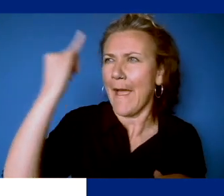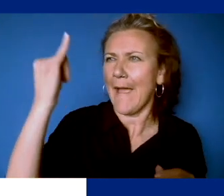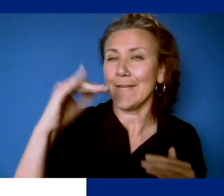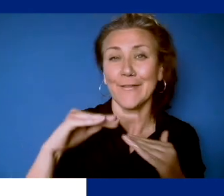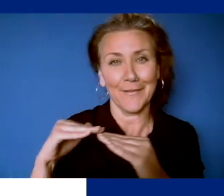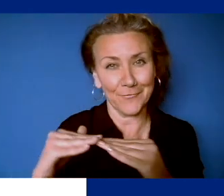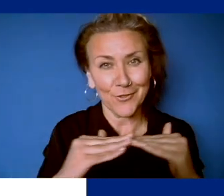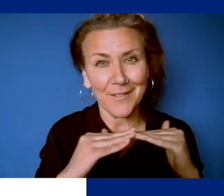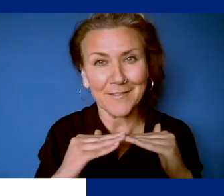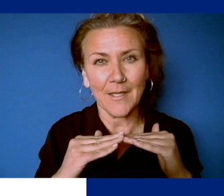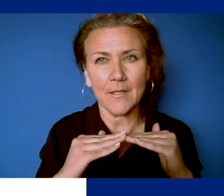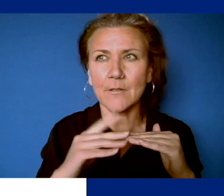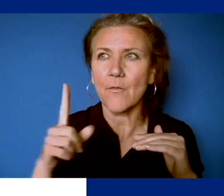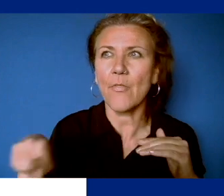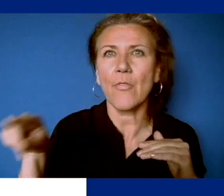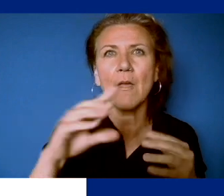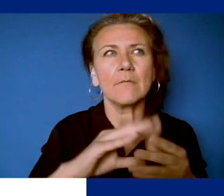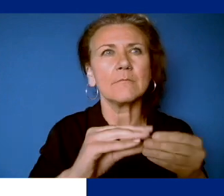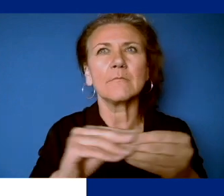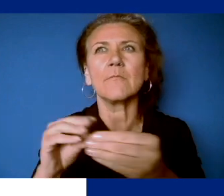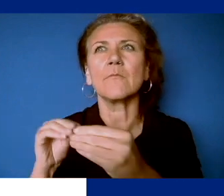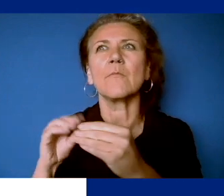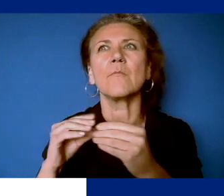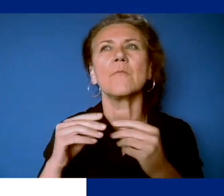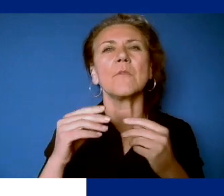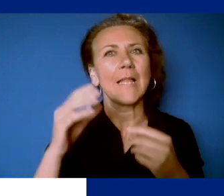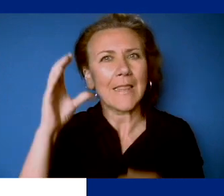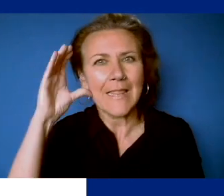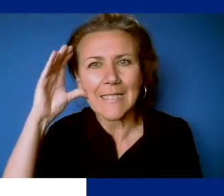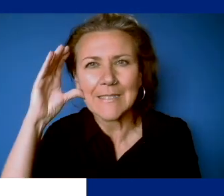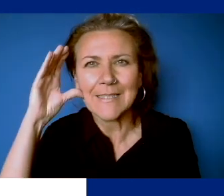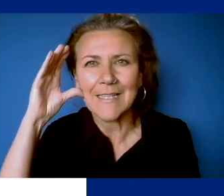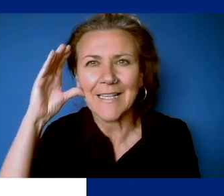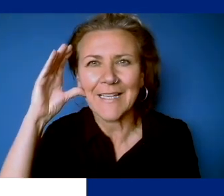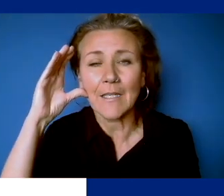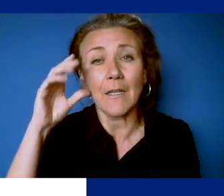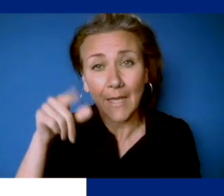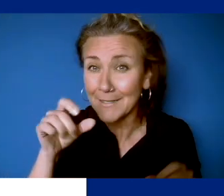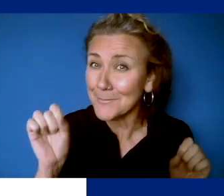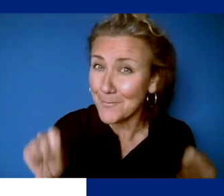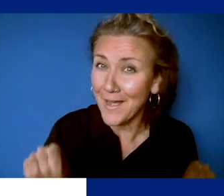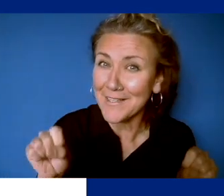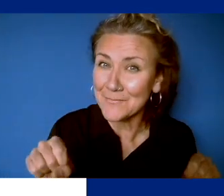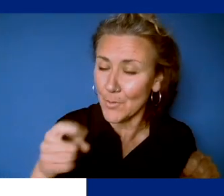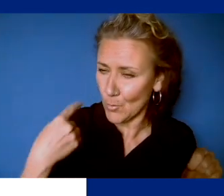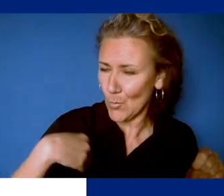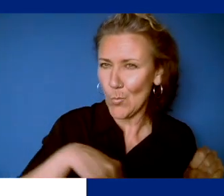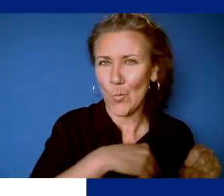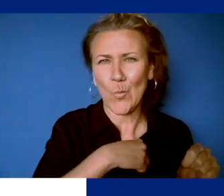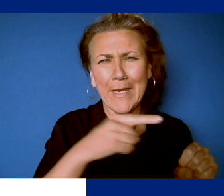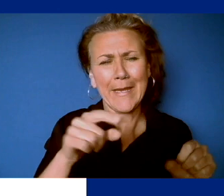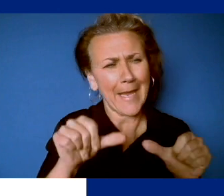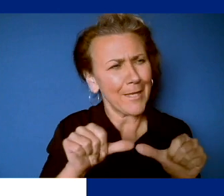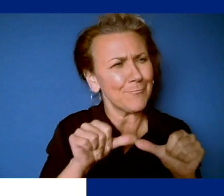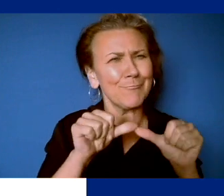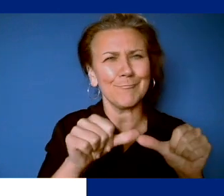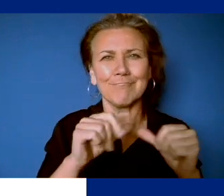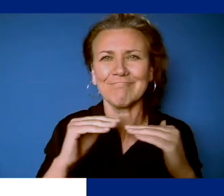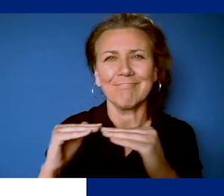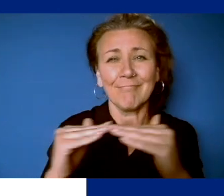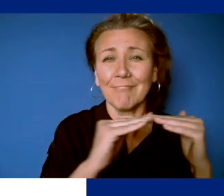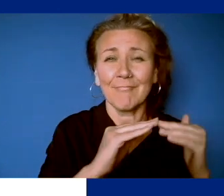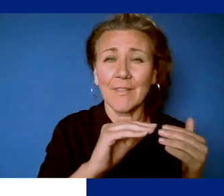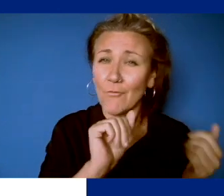of justice that others are putting forth. Because it is possible. It is possible for us to live